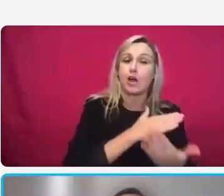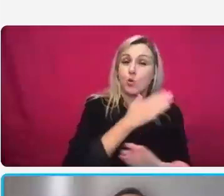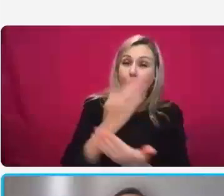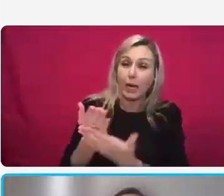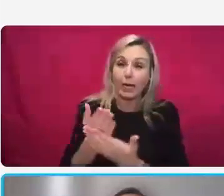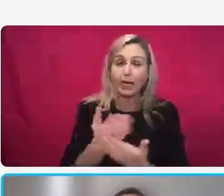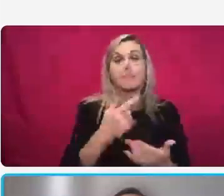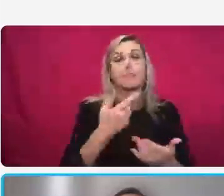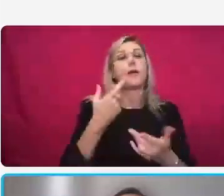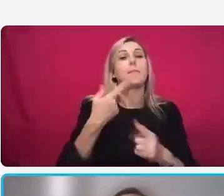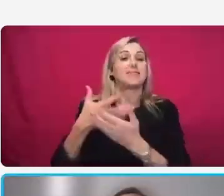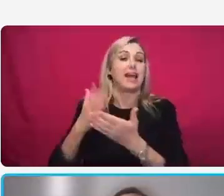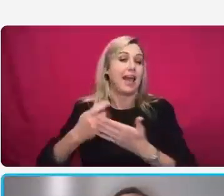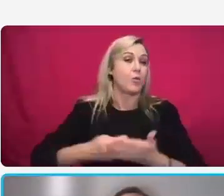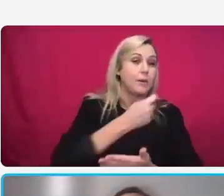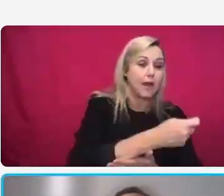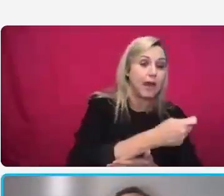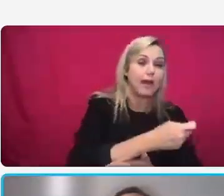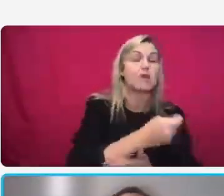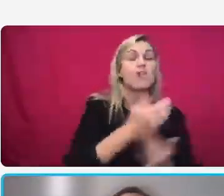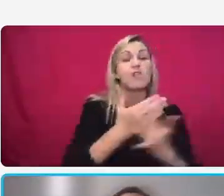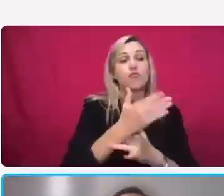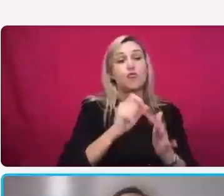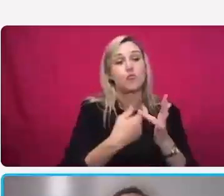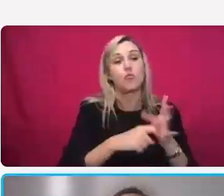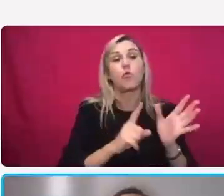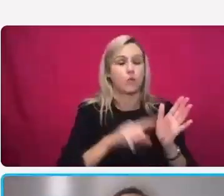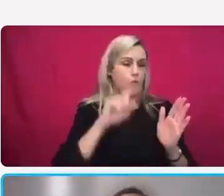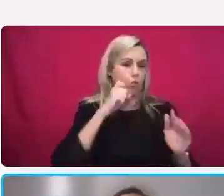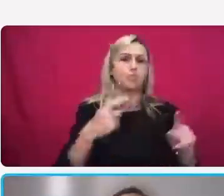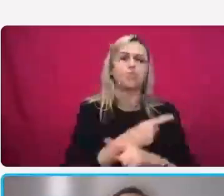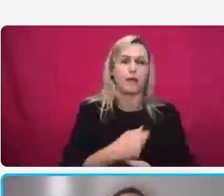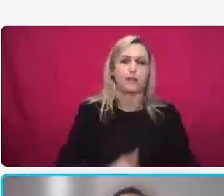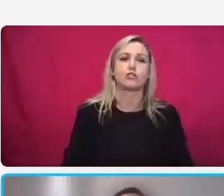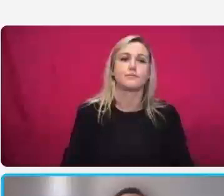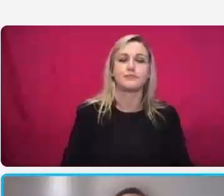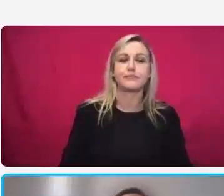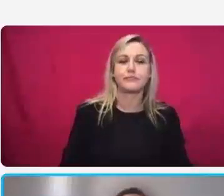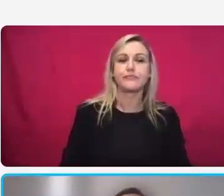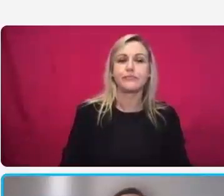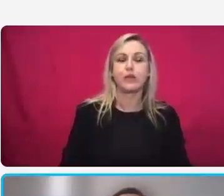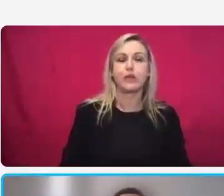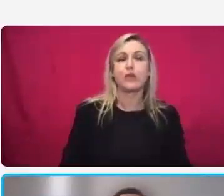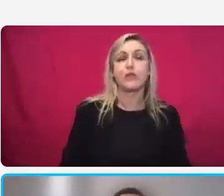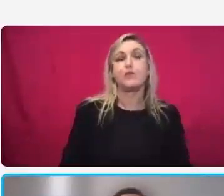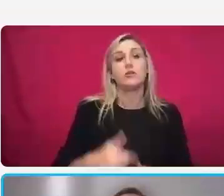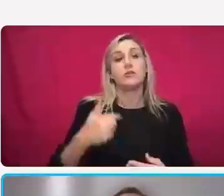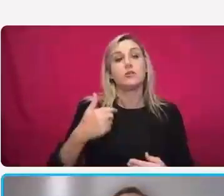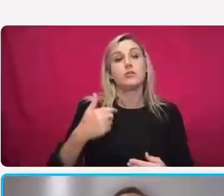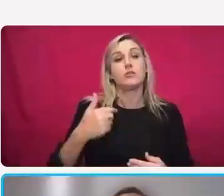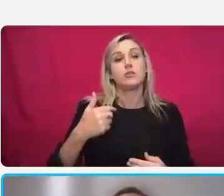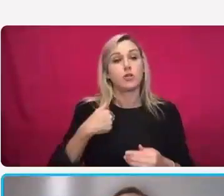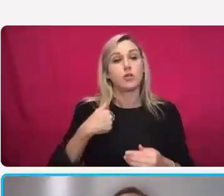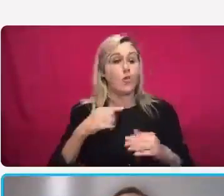to providers and the aged care provider portal. So in addition to support and engagement from Australian Department of